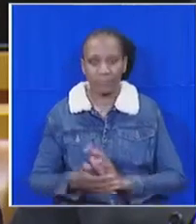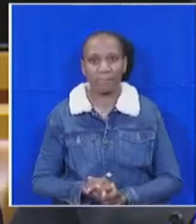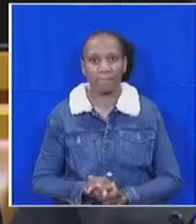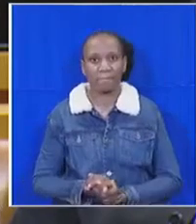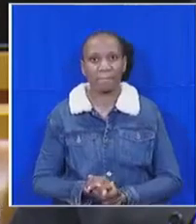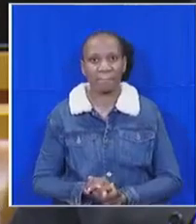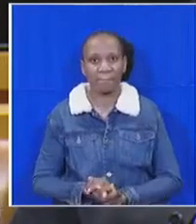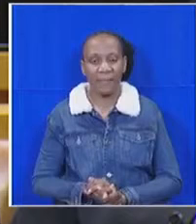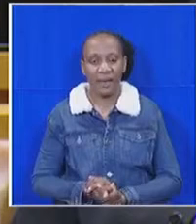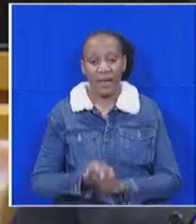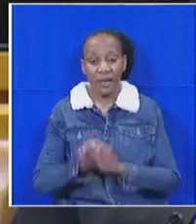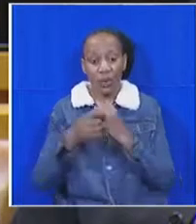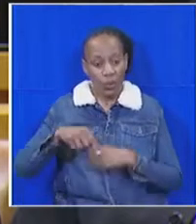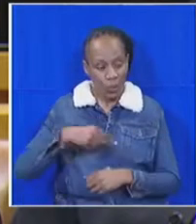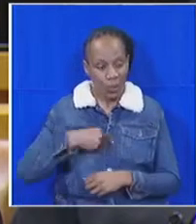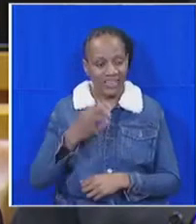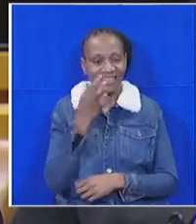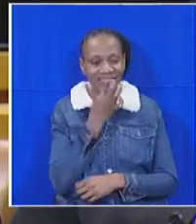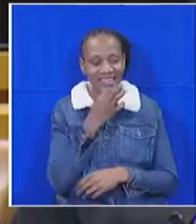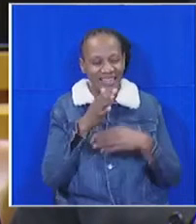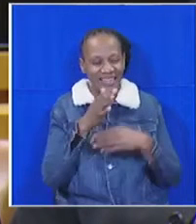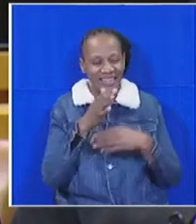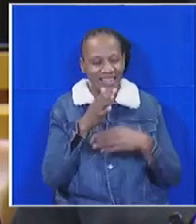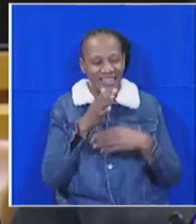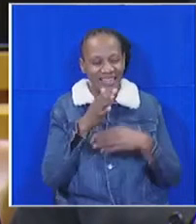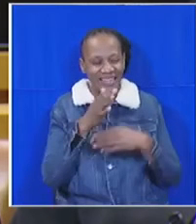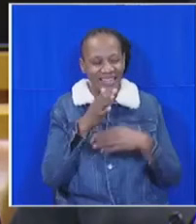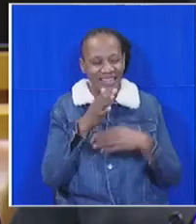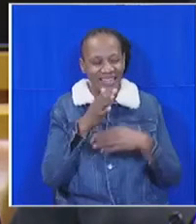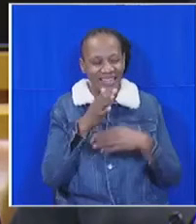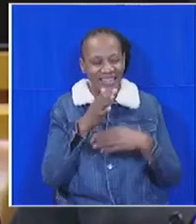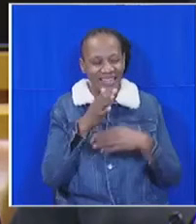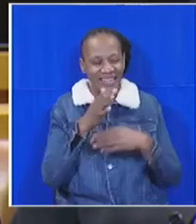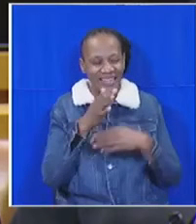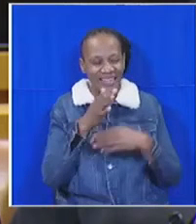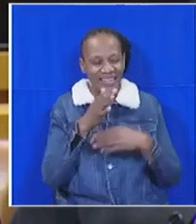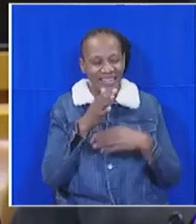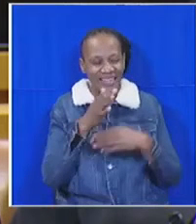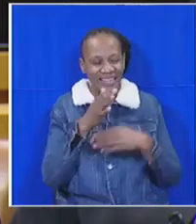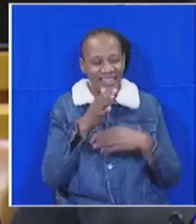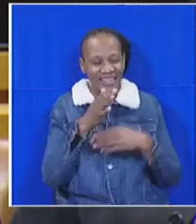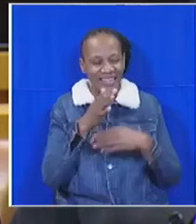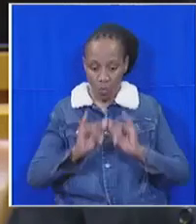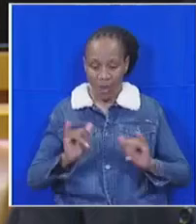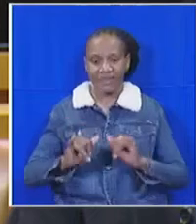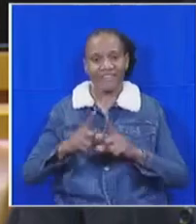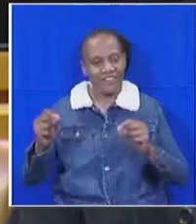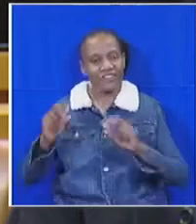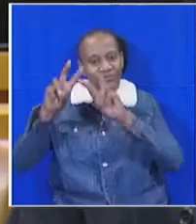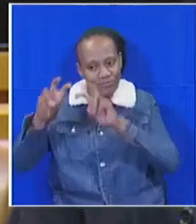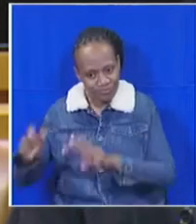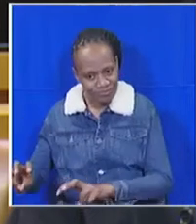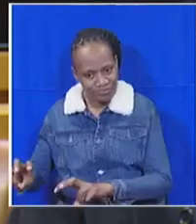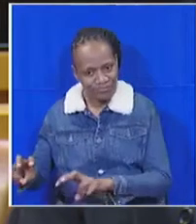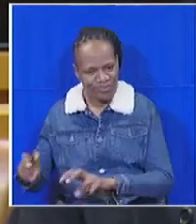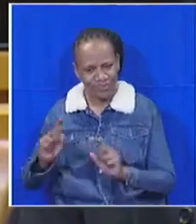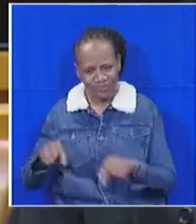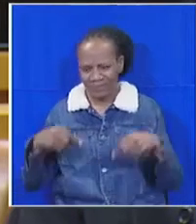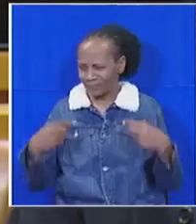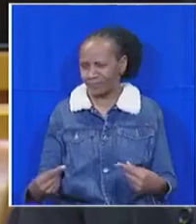barred any member from being a member of this House. Such an investigation. It will be jumping the